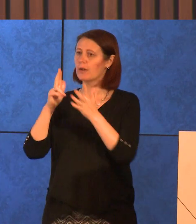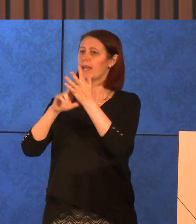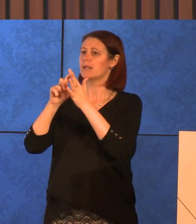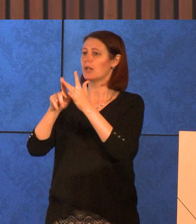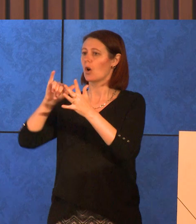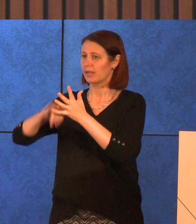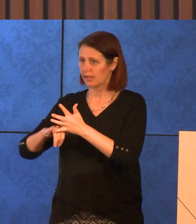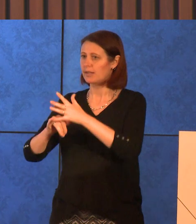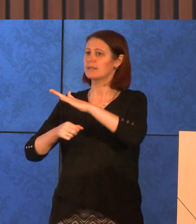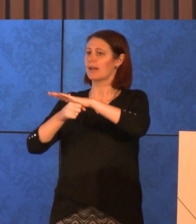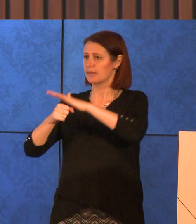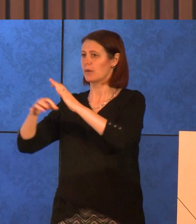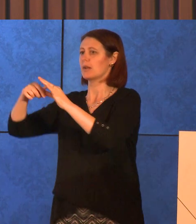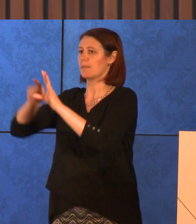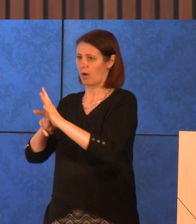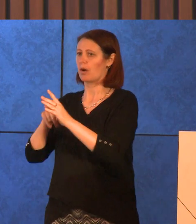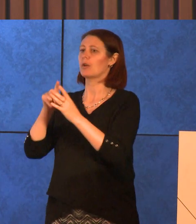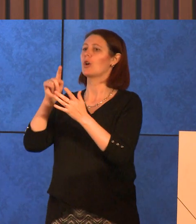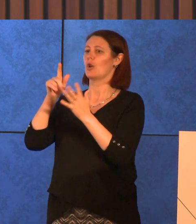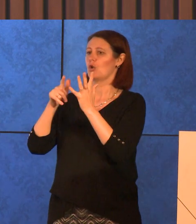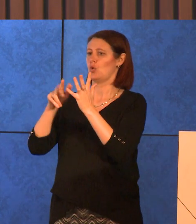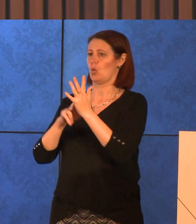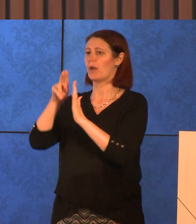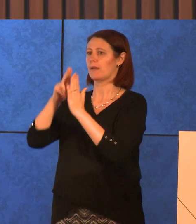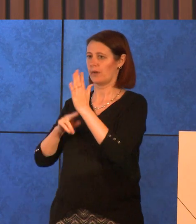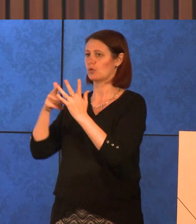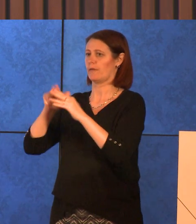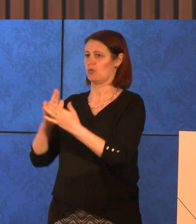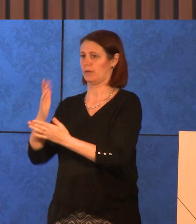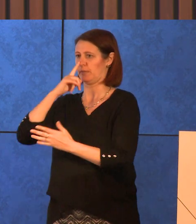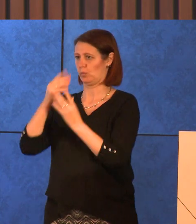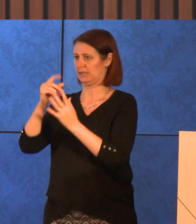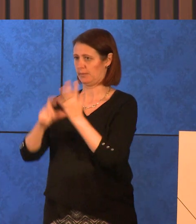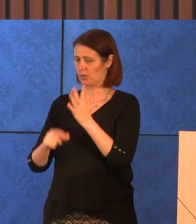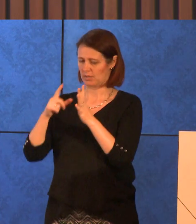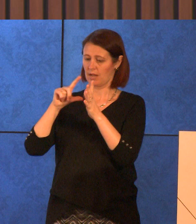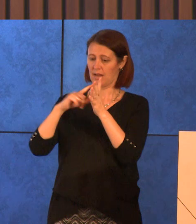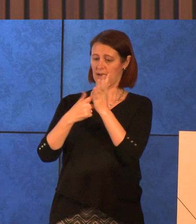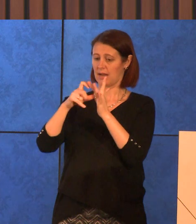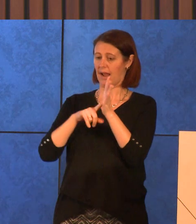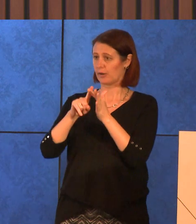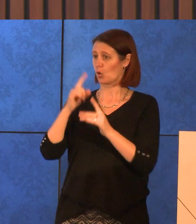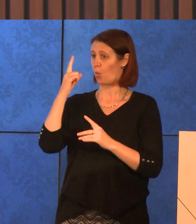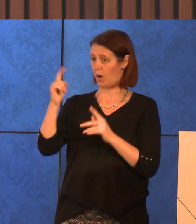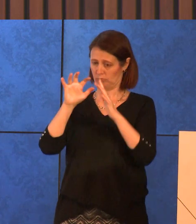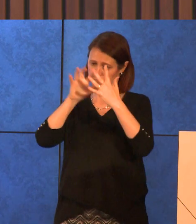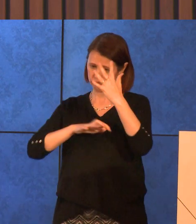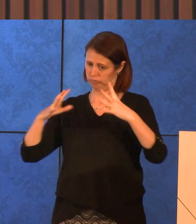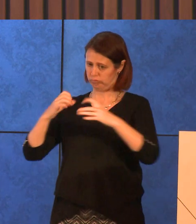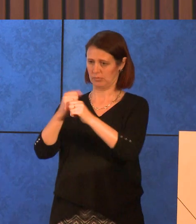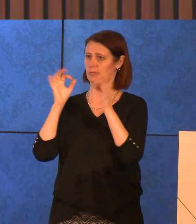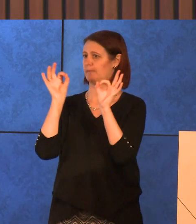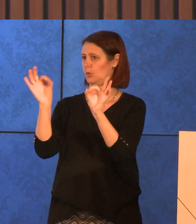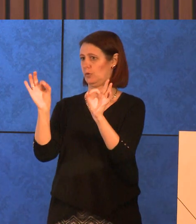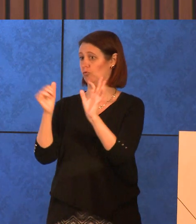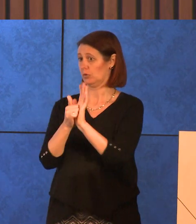NDIS Act is underpinned by the UN Convention on the Rights of Persons with Disability, and Article 1 sums it up pretty well, because it